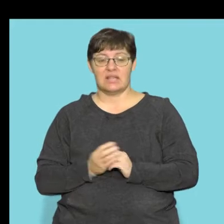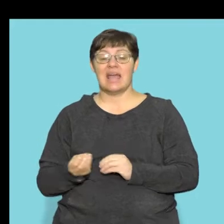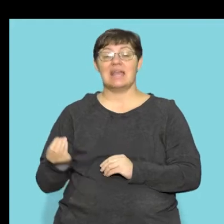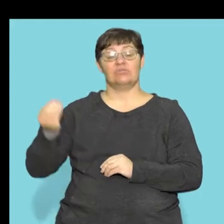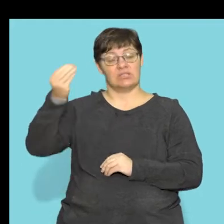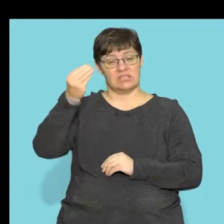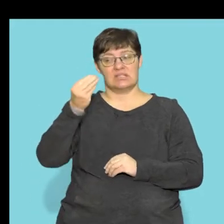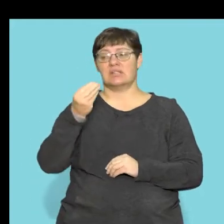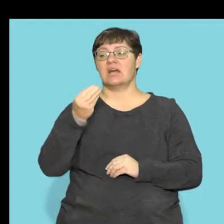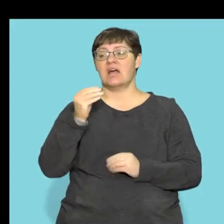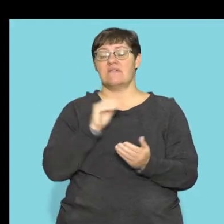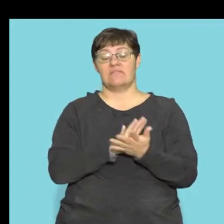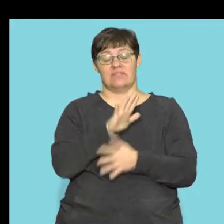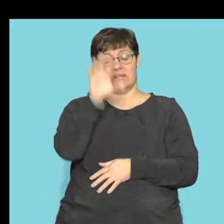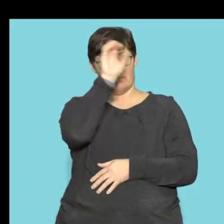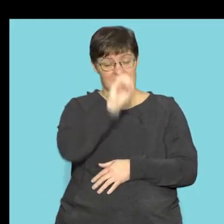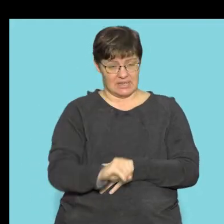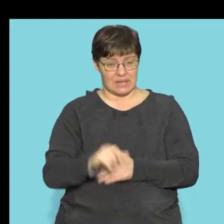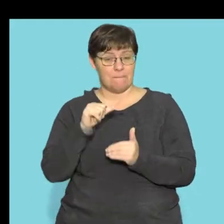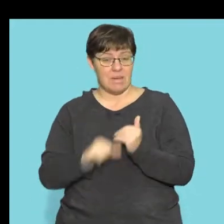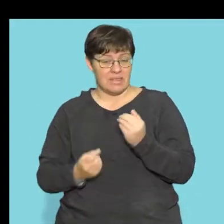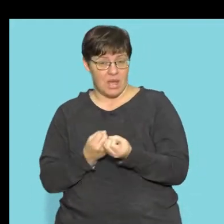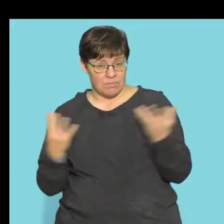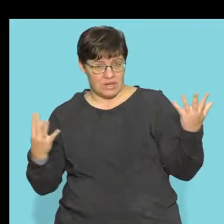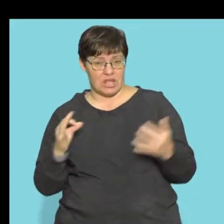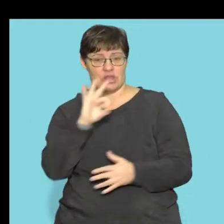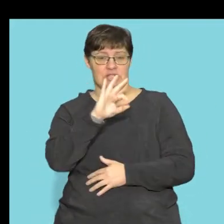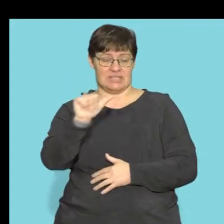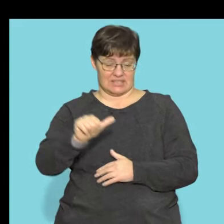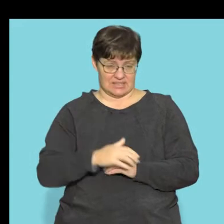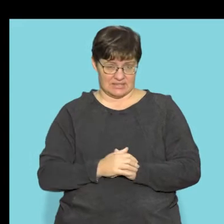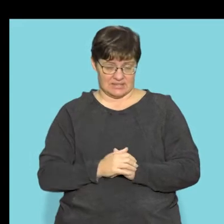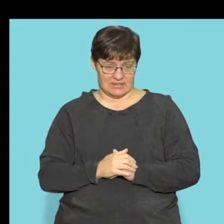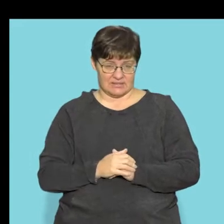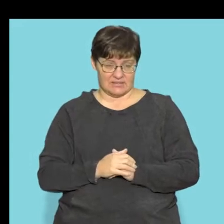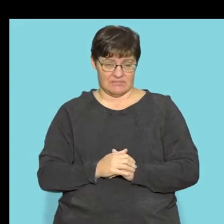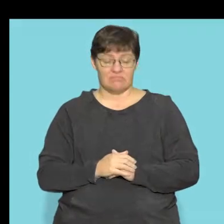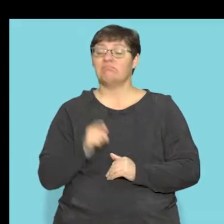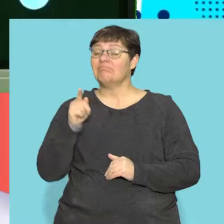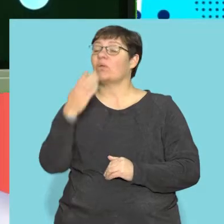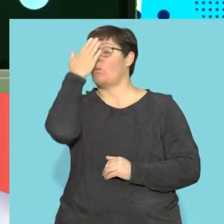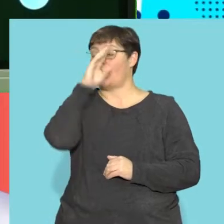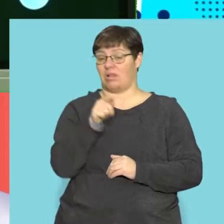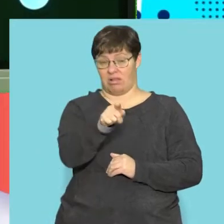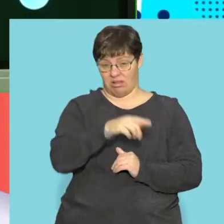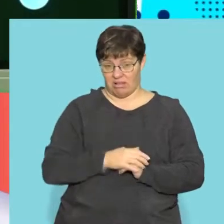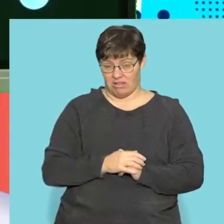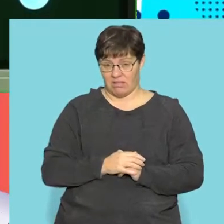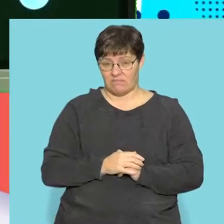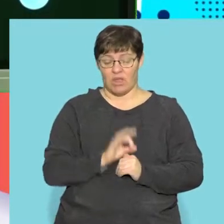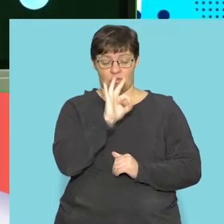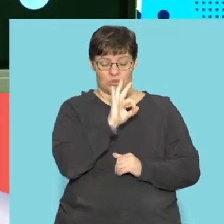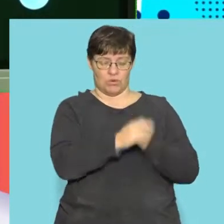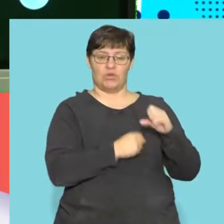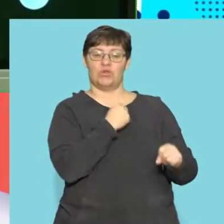is 15%, and then the number of months will be 36. So here we know for a fact that the loan is for